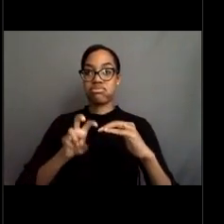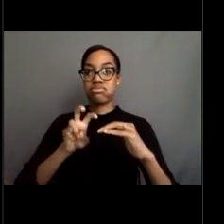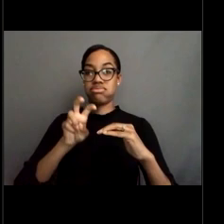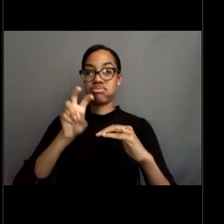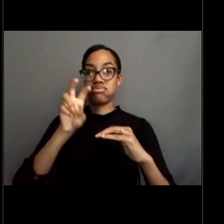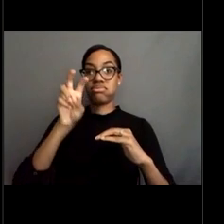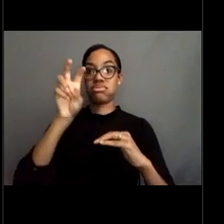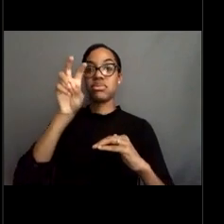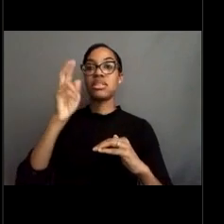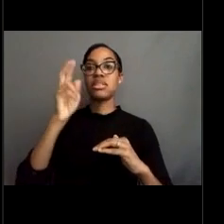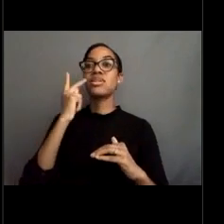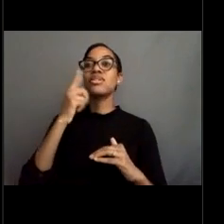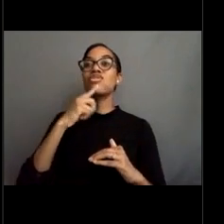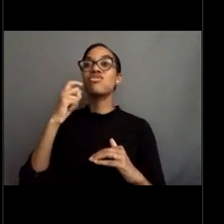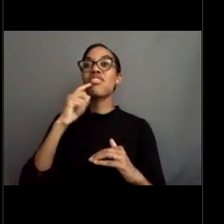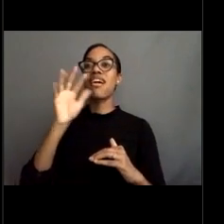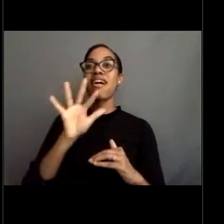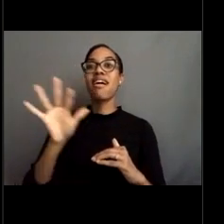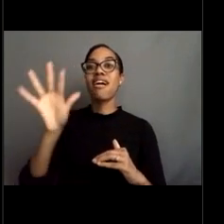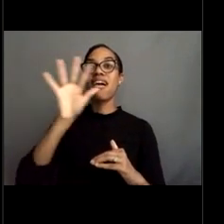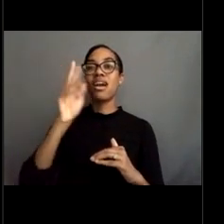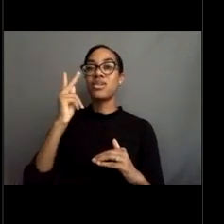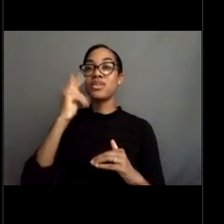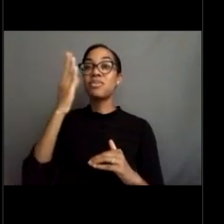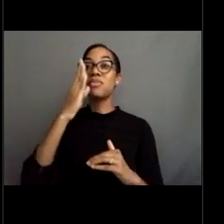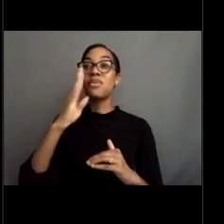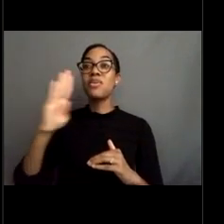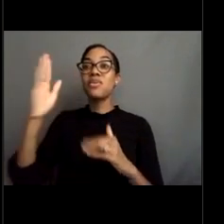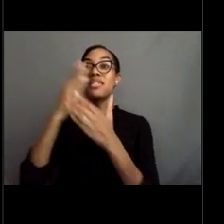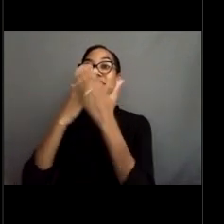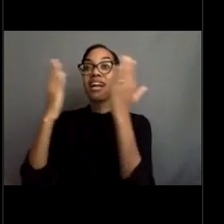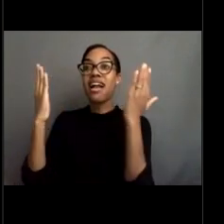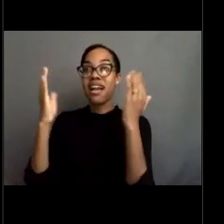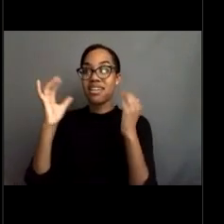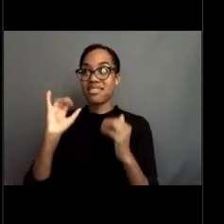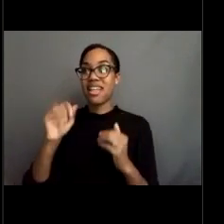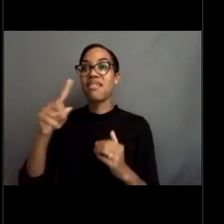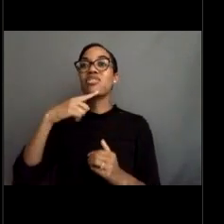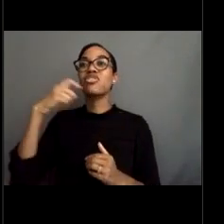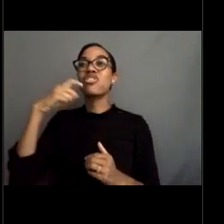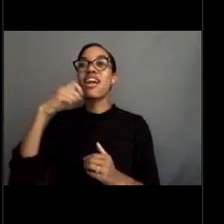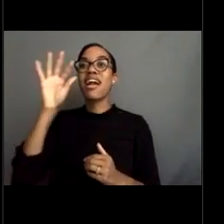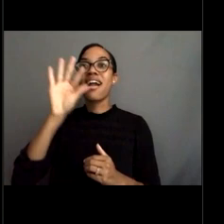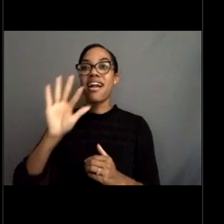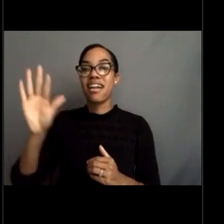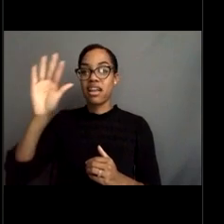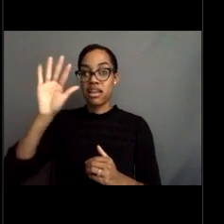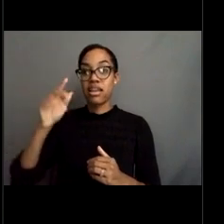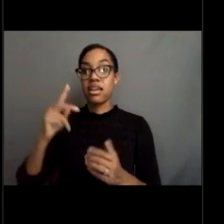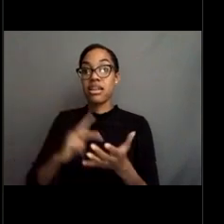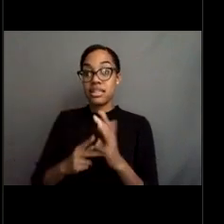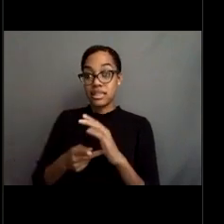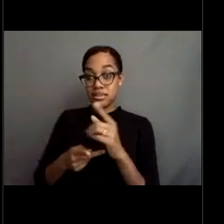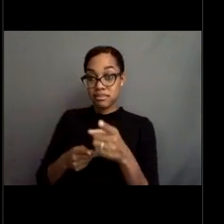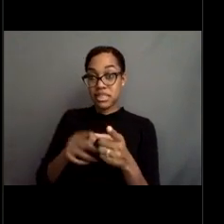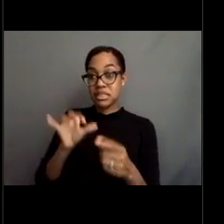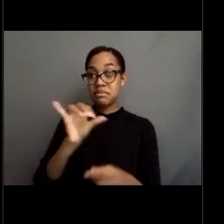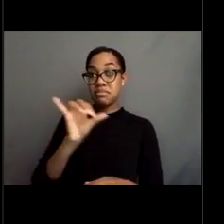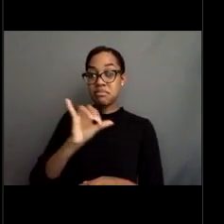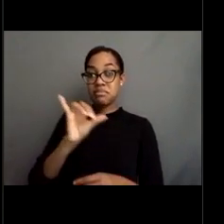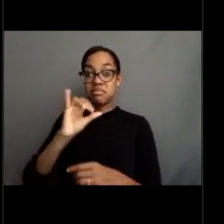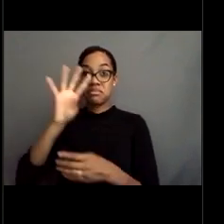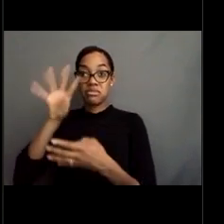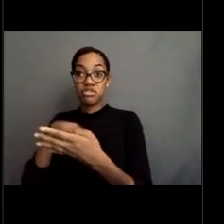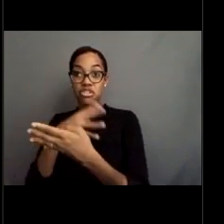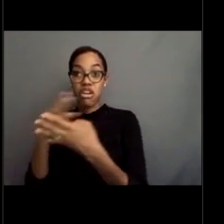thin layer of clouds, you see a lot of blue sky. And so this was probably very similar to what this weather balloon, you know, would